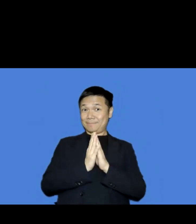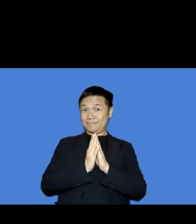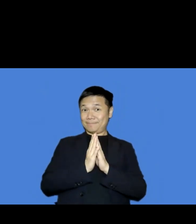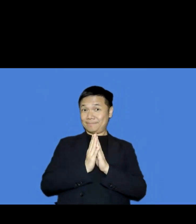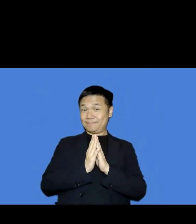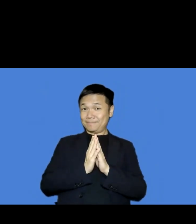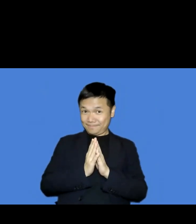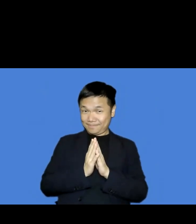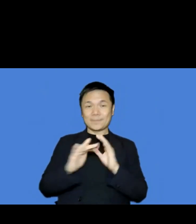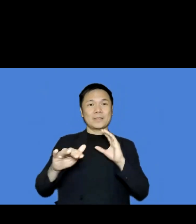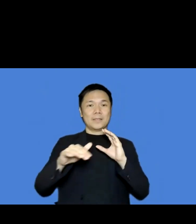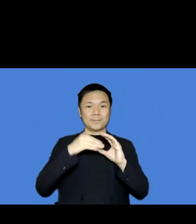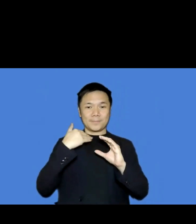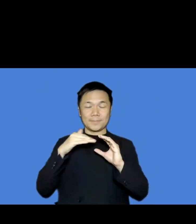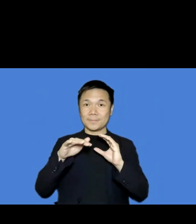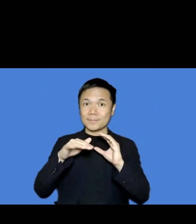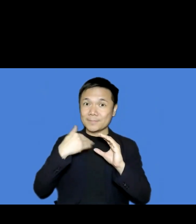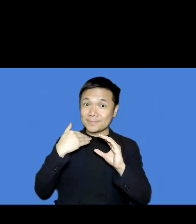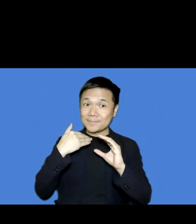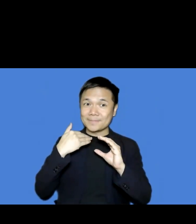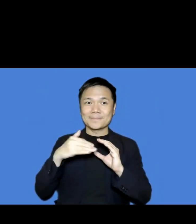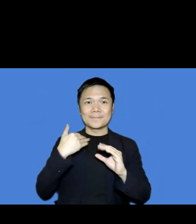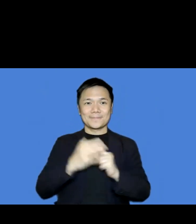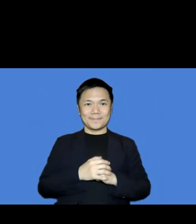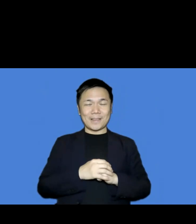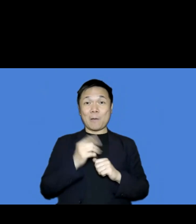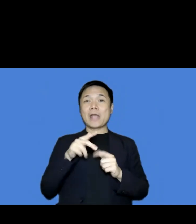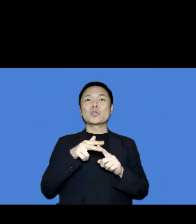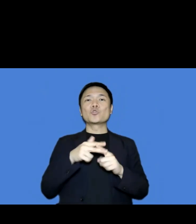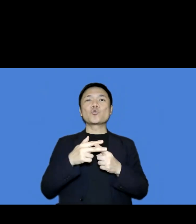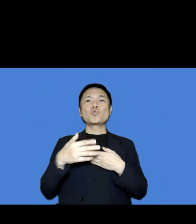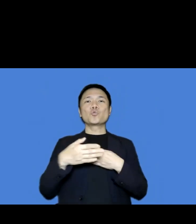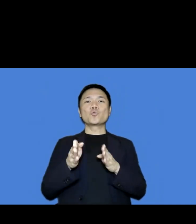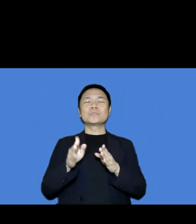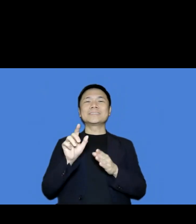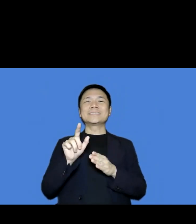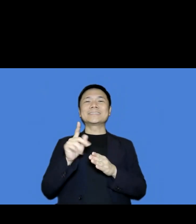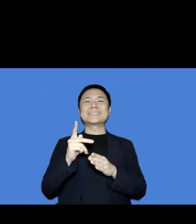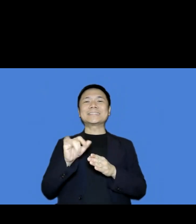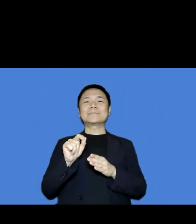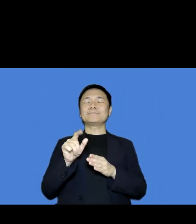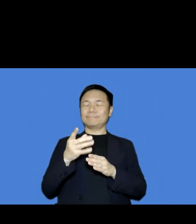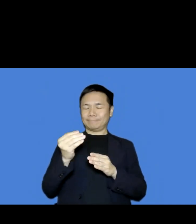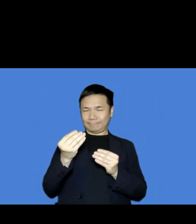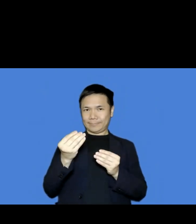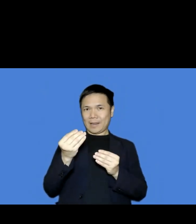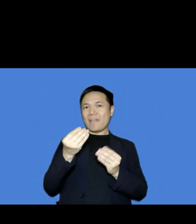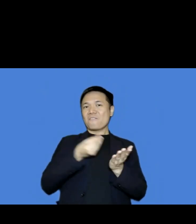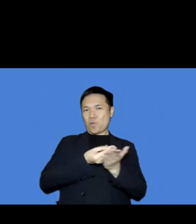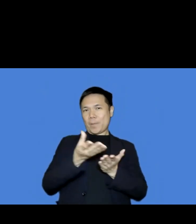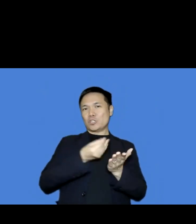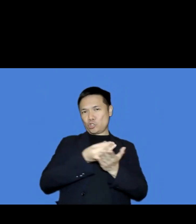to receive the toolkit that we're working on, which also have broad messaging